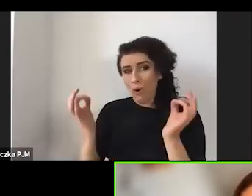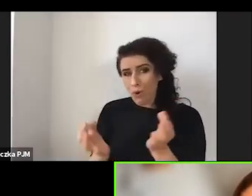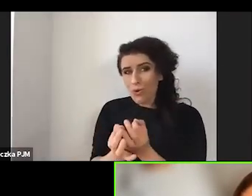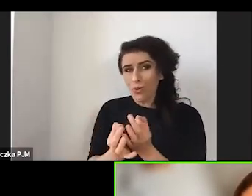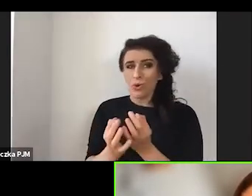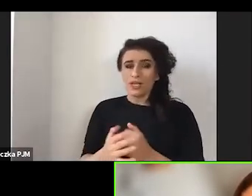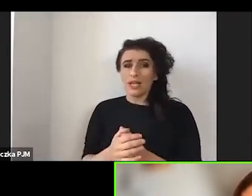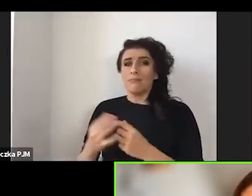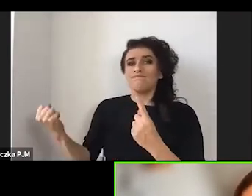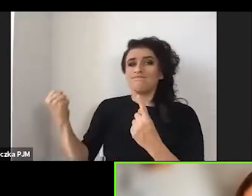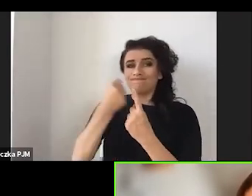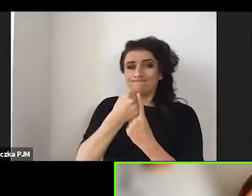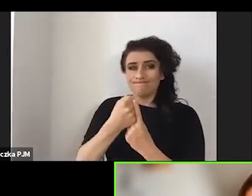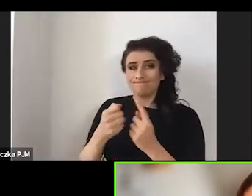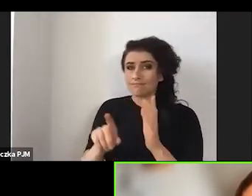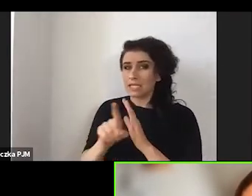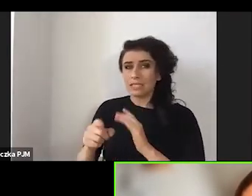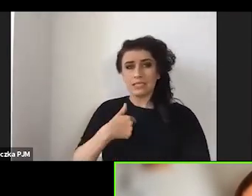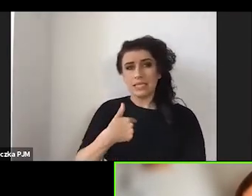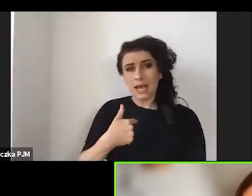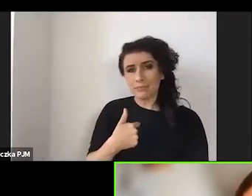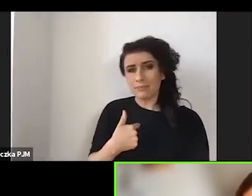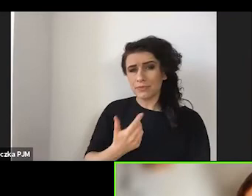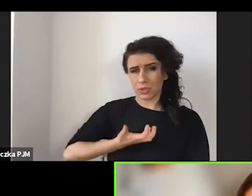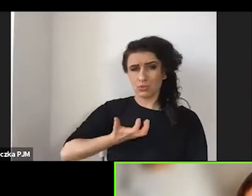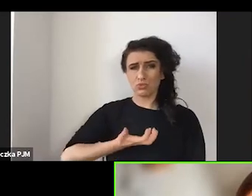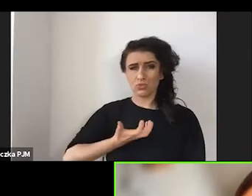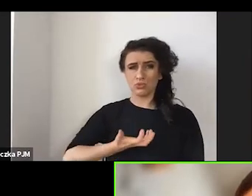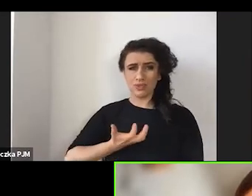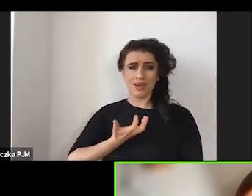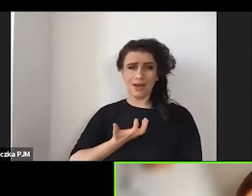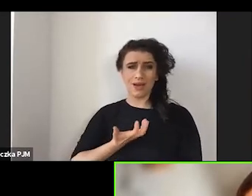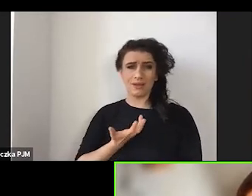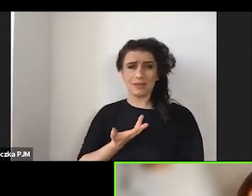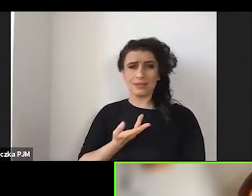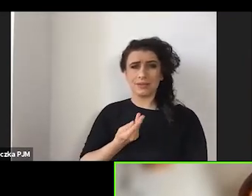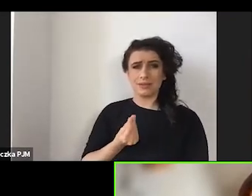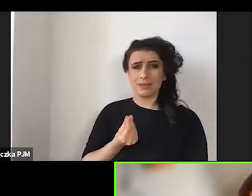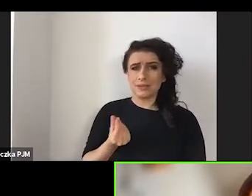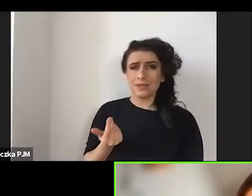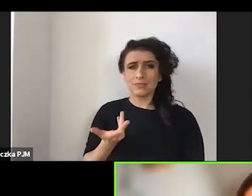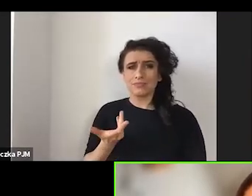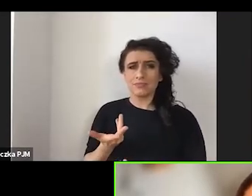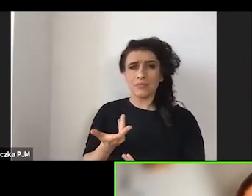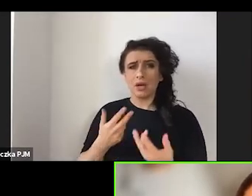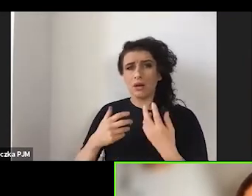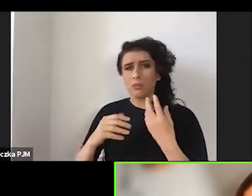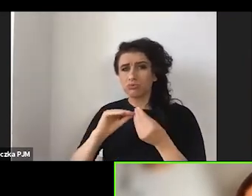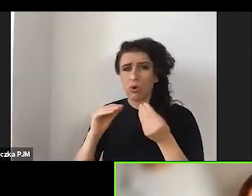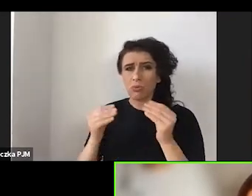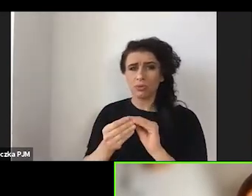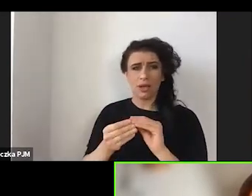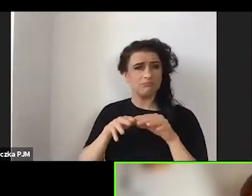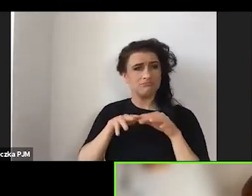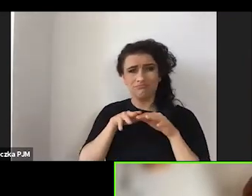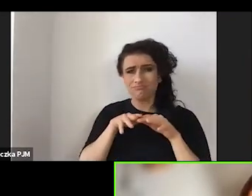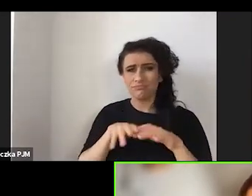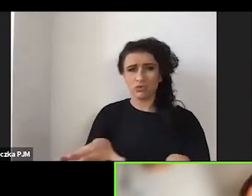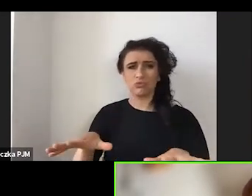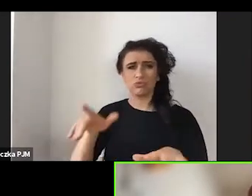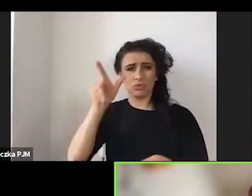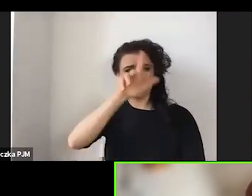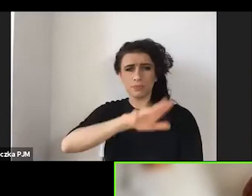So I would say violence as such is really bad. Like I wouldn't say violence against women